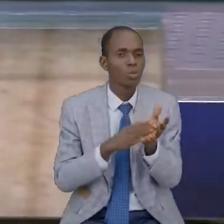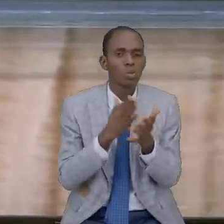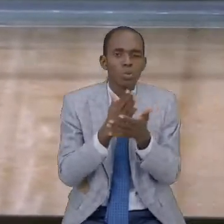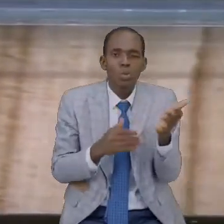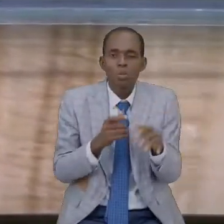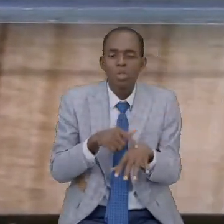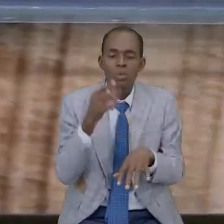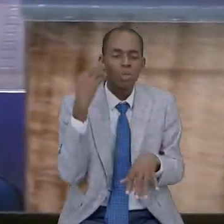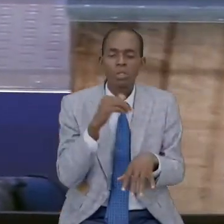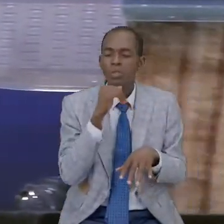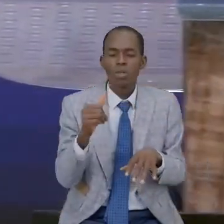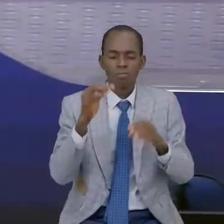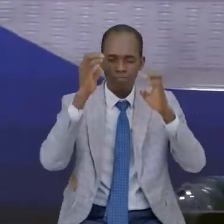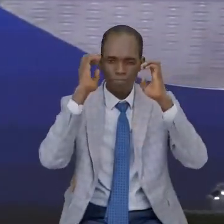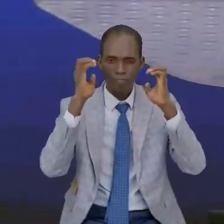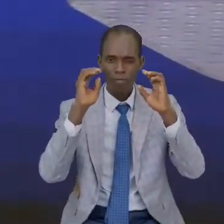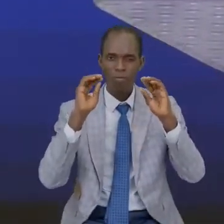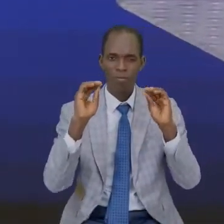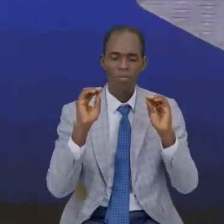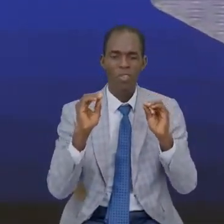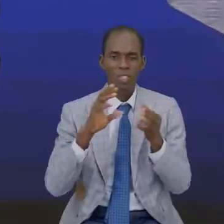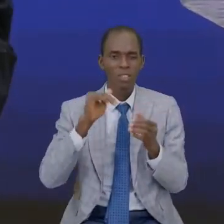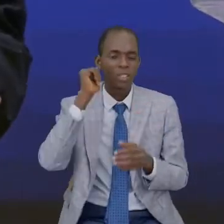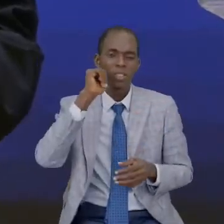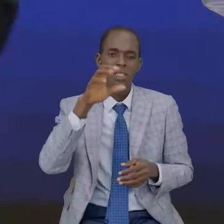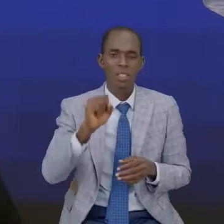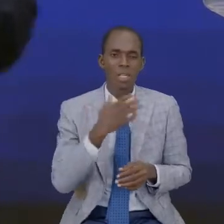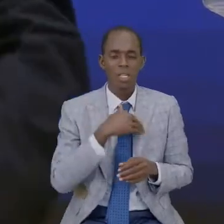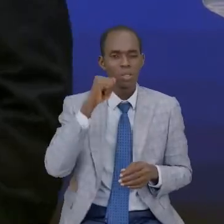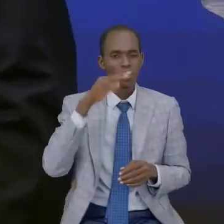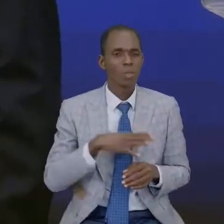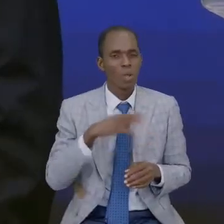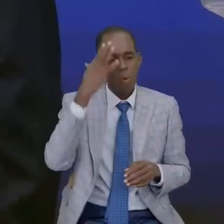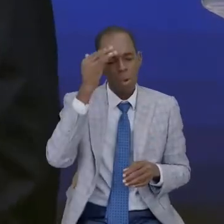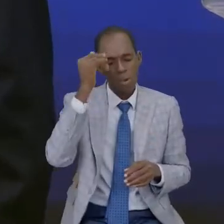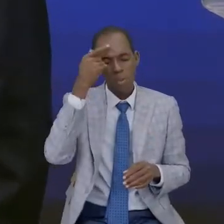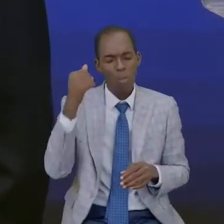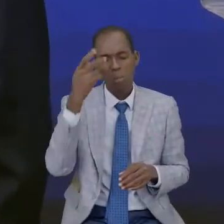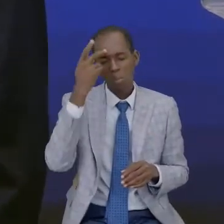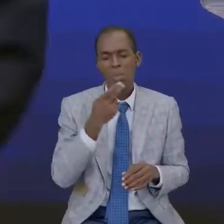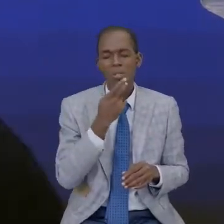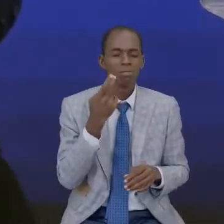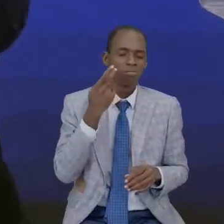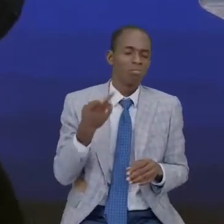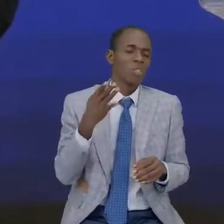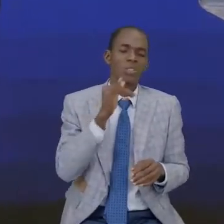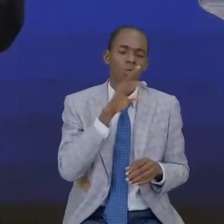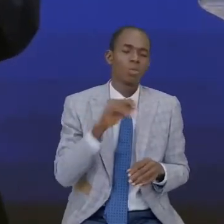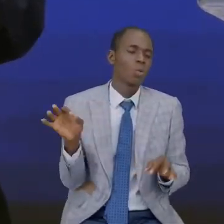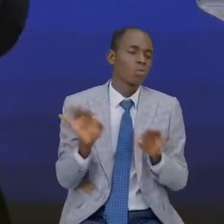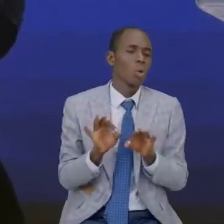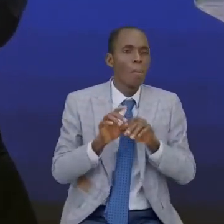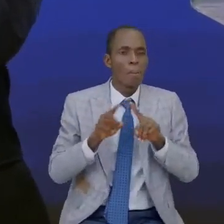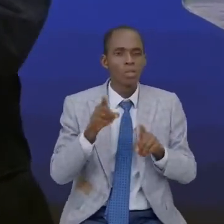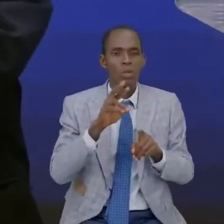were not even educating ladies. And the girls could not read because their parents did not see any value in sending them to school. But